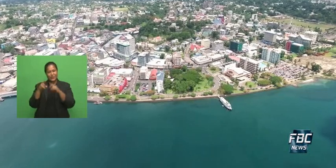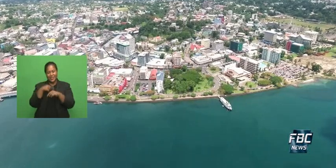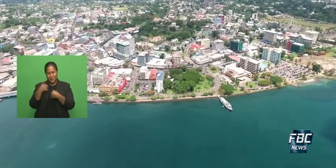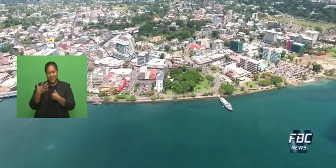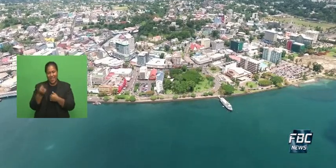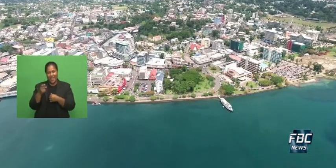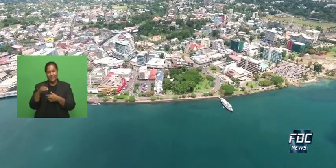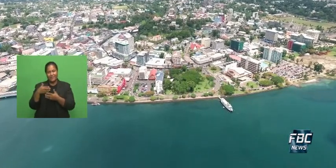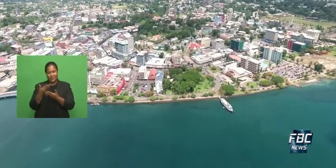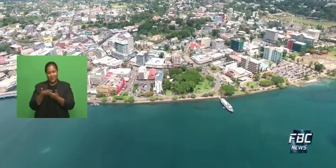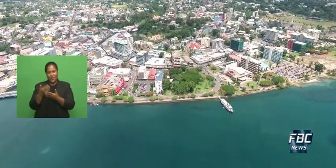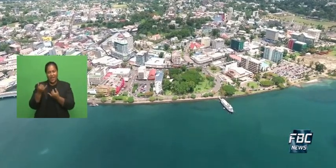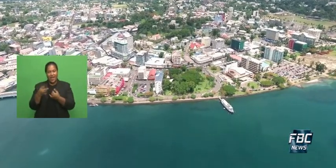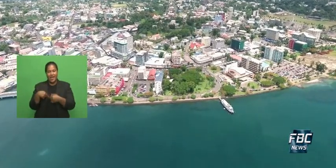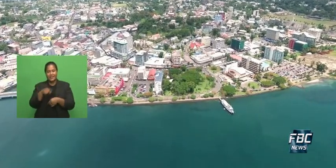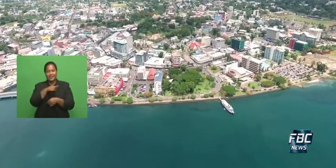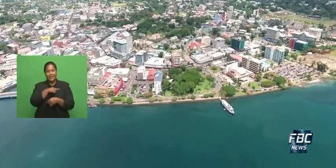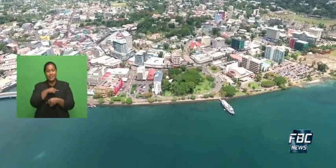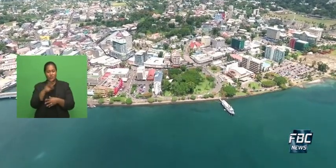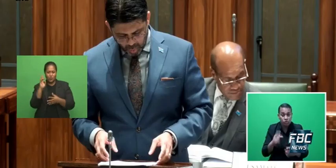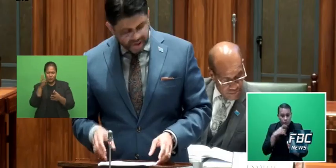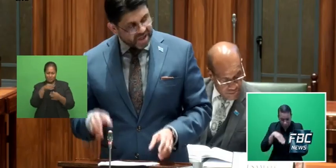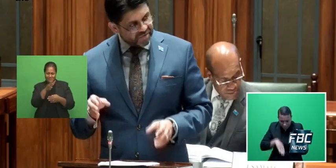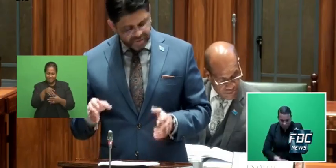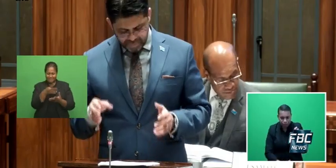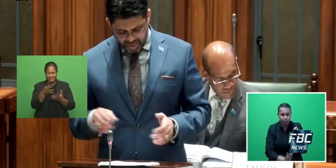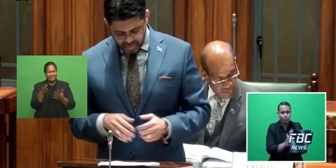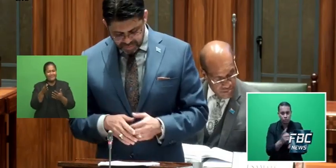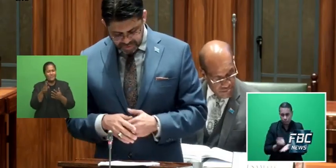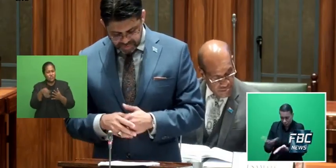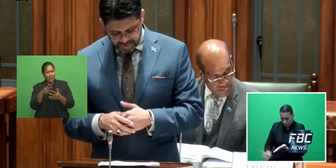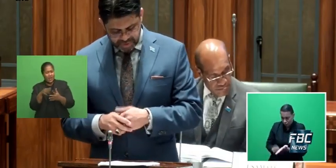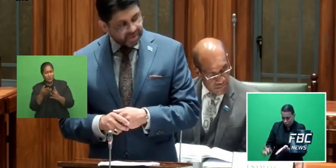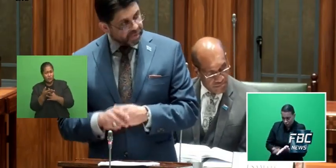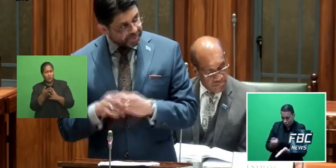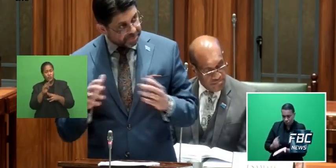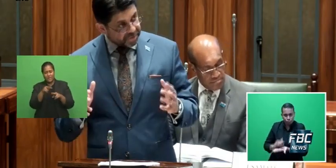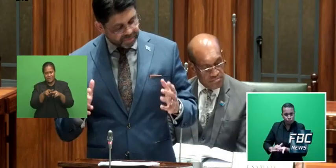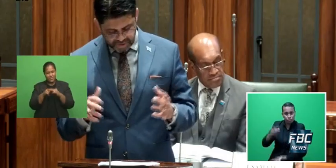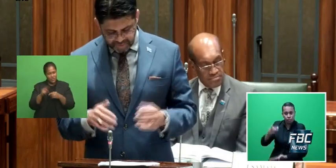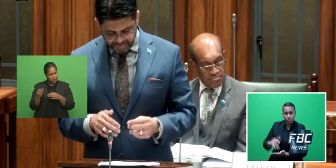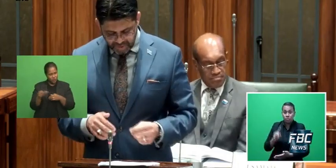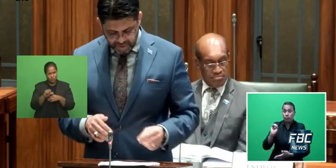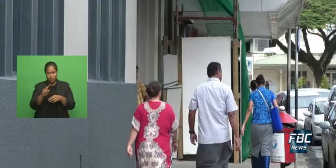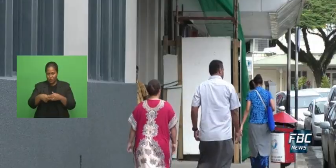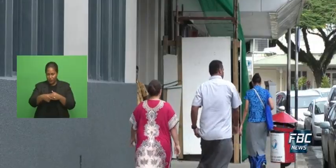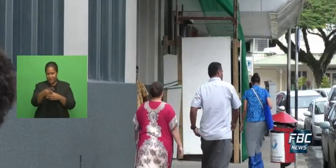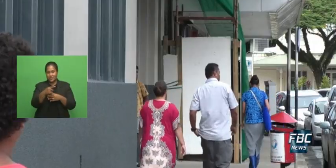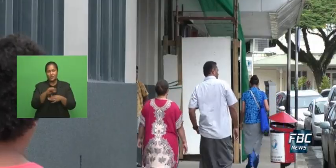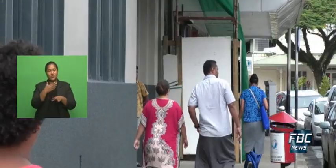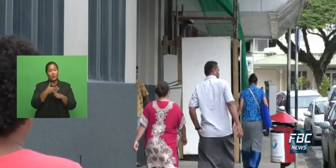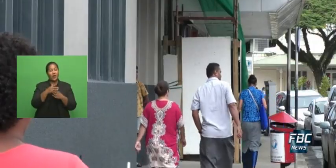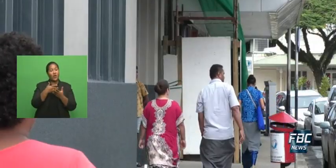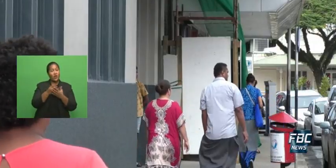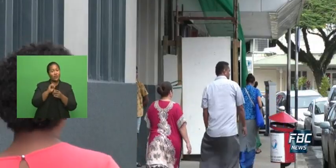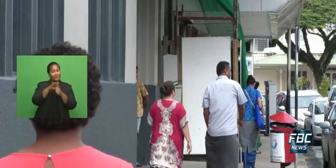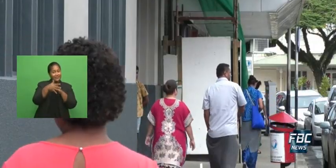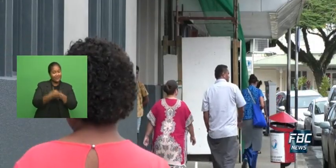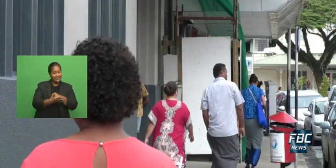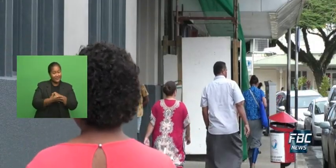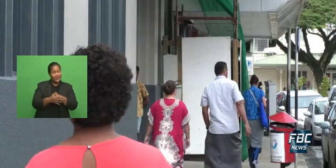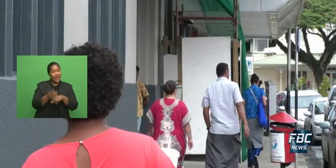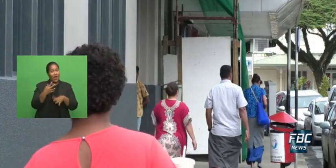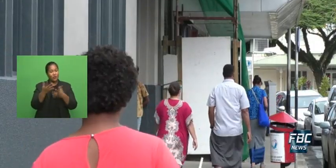The UN, through a socio-economic impact assessment, says Fiji should continue to strike a balance between COVID-19 preventative measures